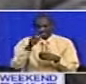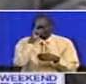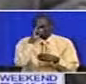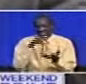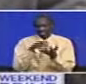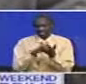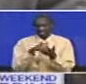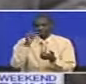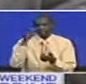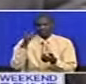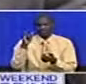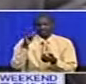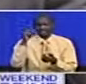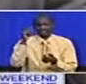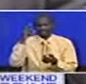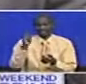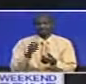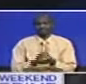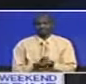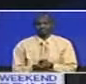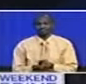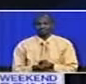Betty Kialo, KTN.